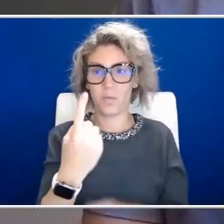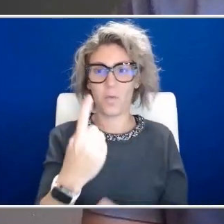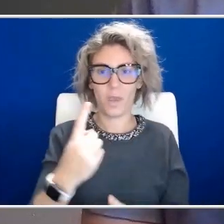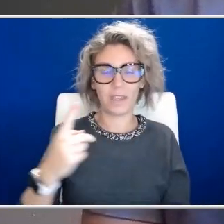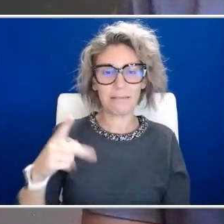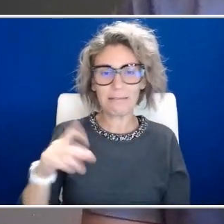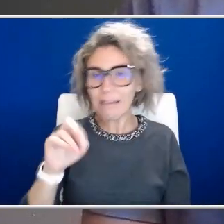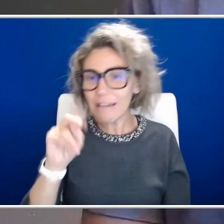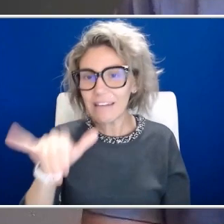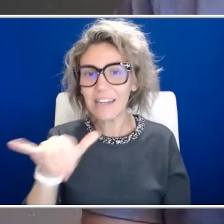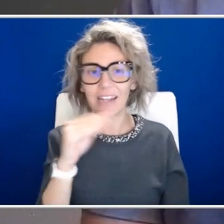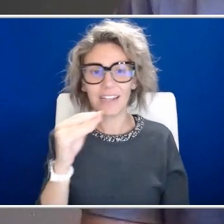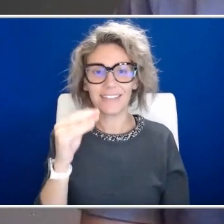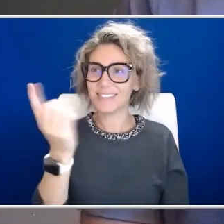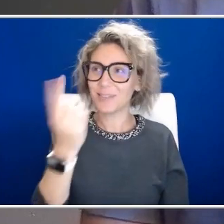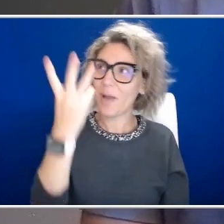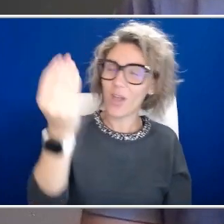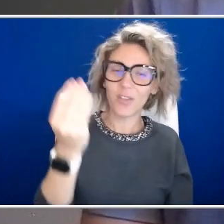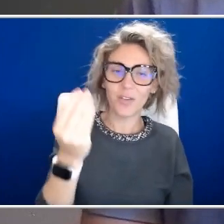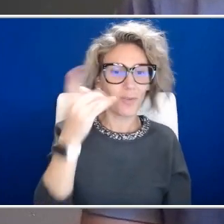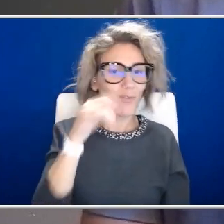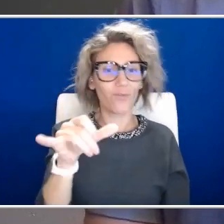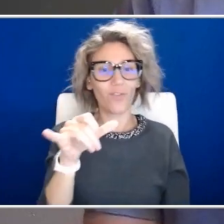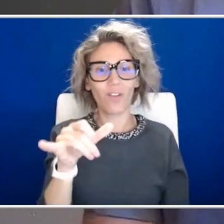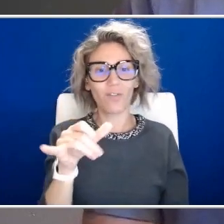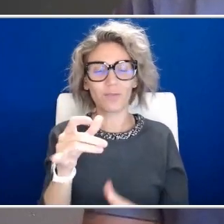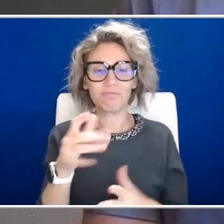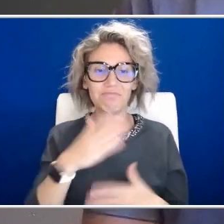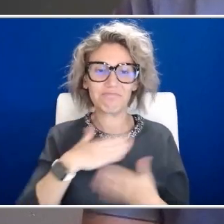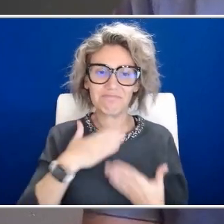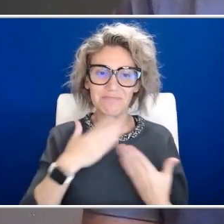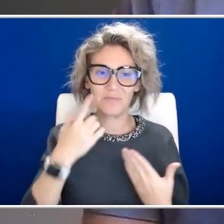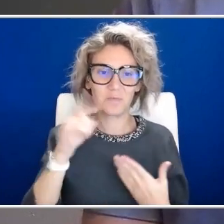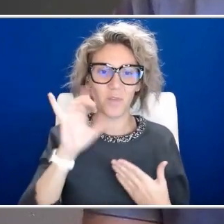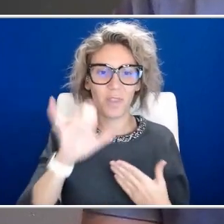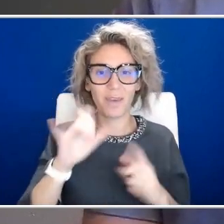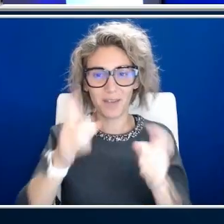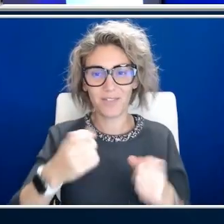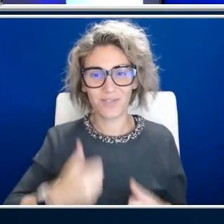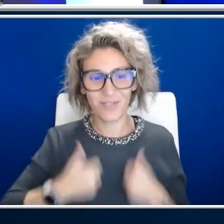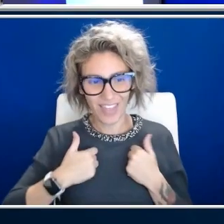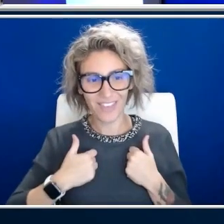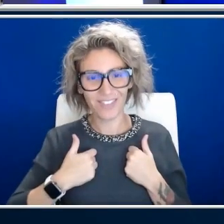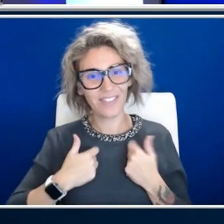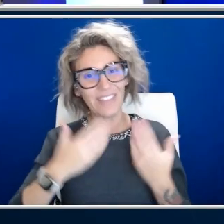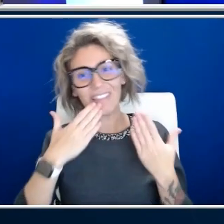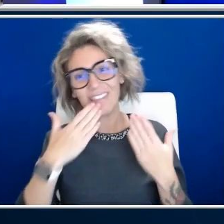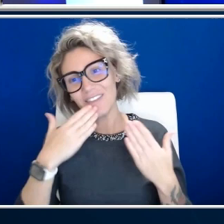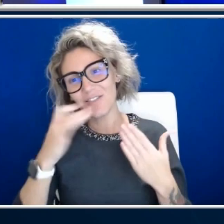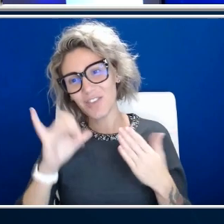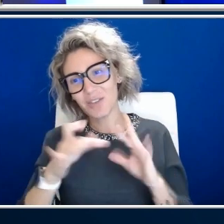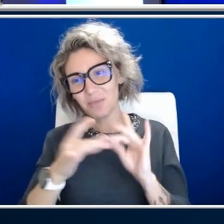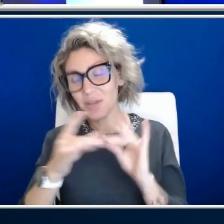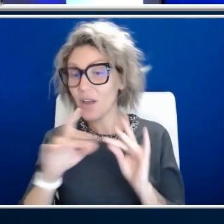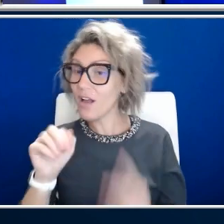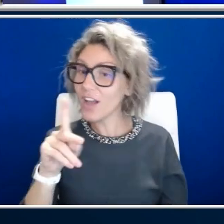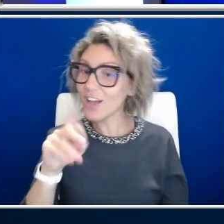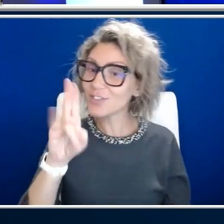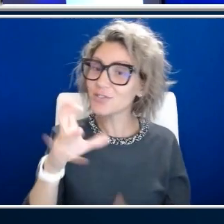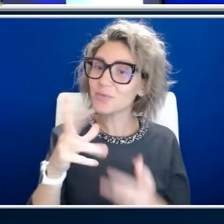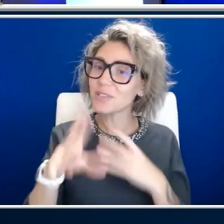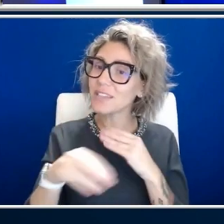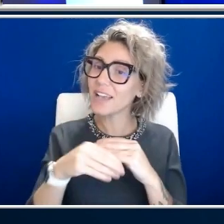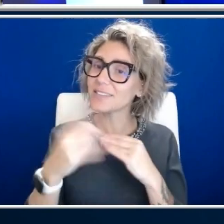would be forever grateful for that gift of life. So thank you for that message. Audrey, what do you want to add?